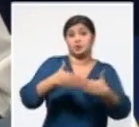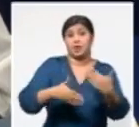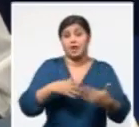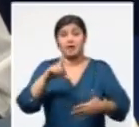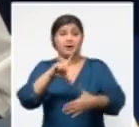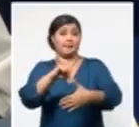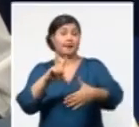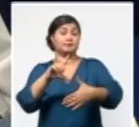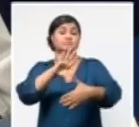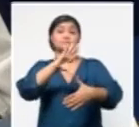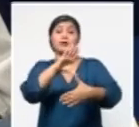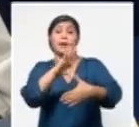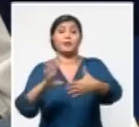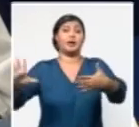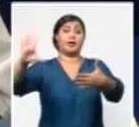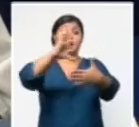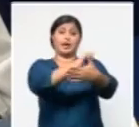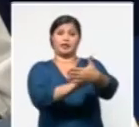world,